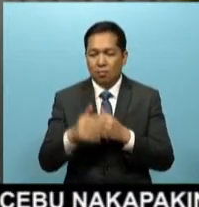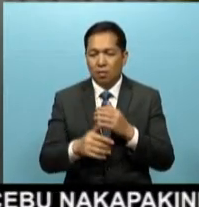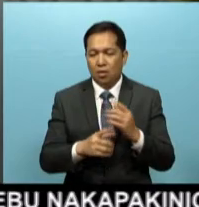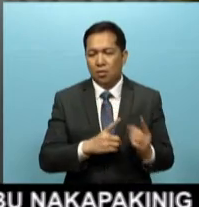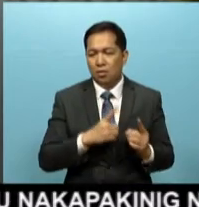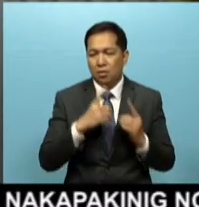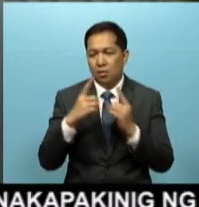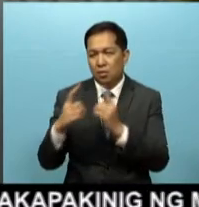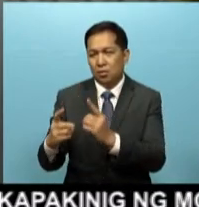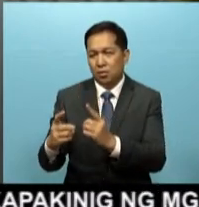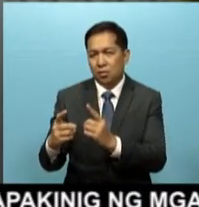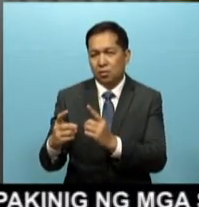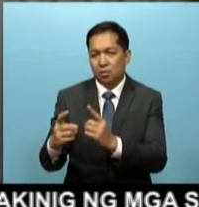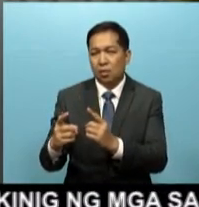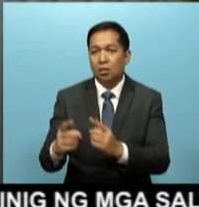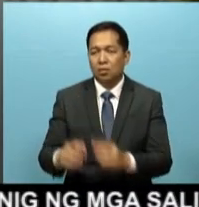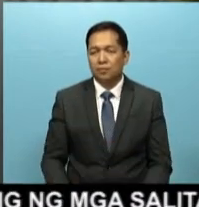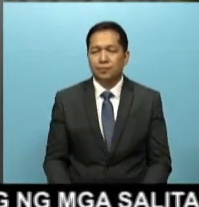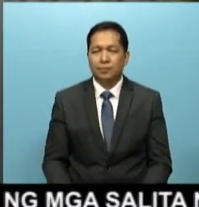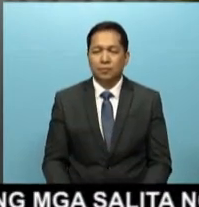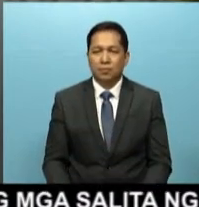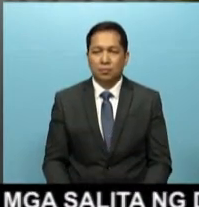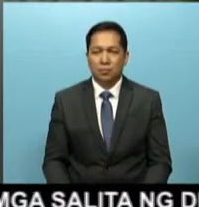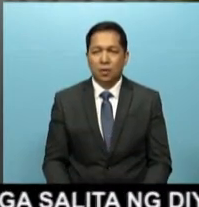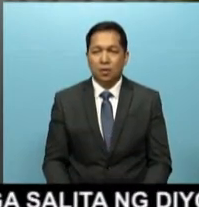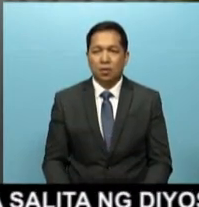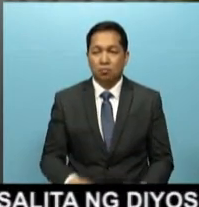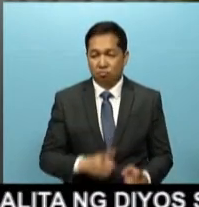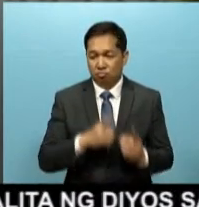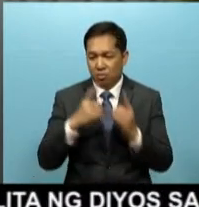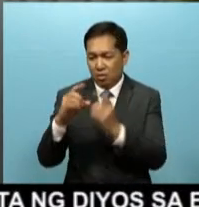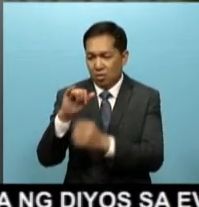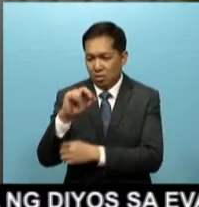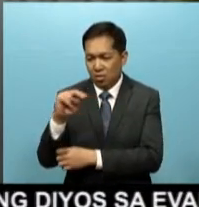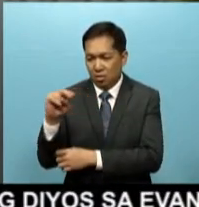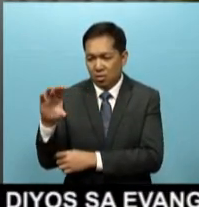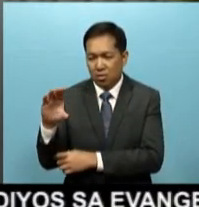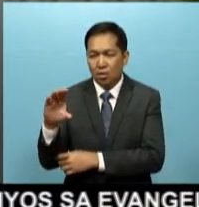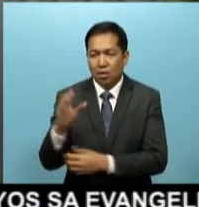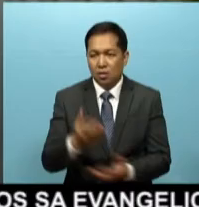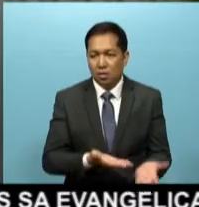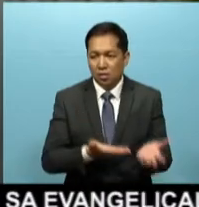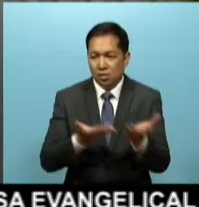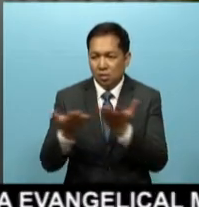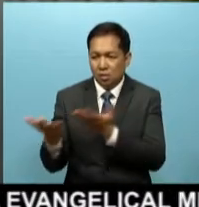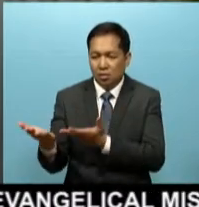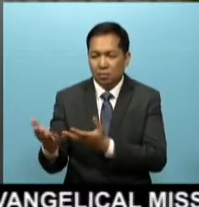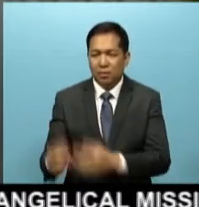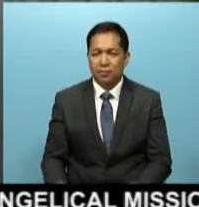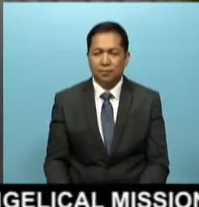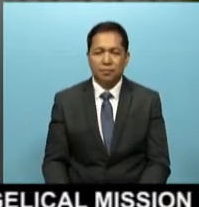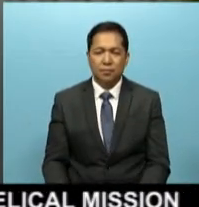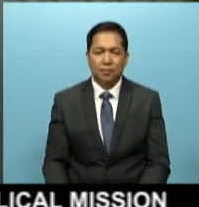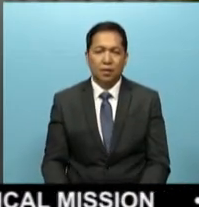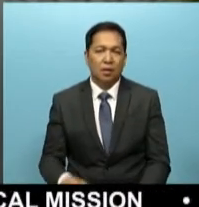in Hanoi to donate blood as part of the INC Giving Initiative. Reporting is Sister Danica